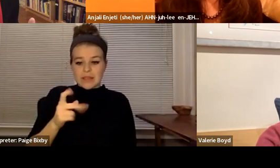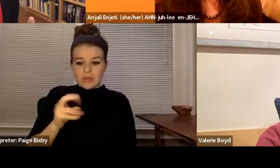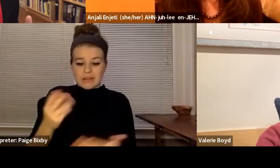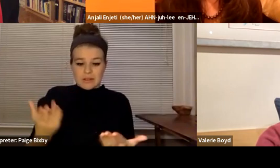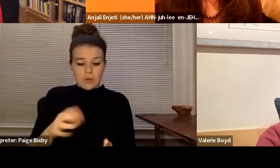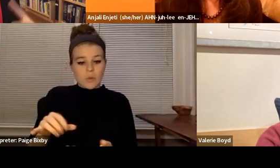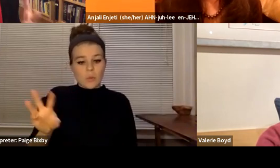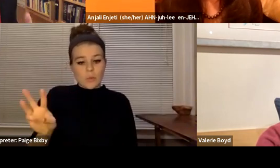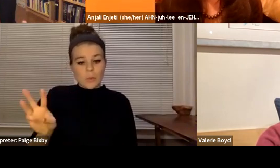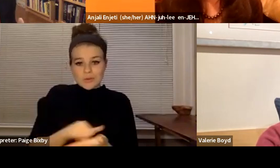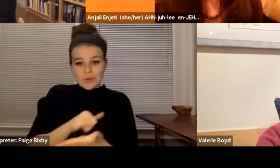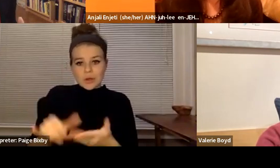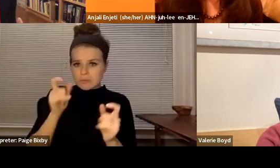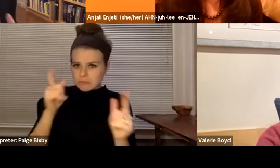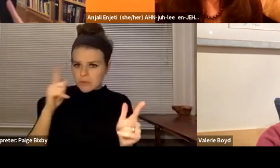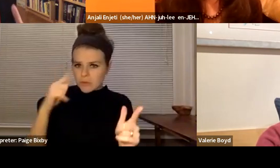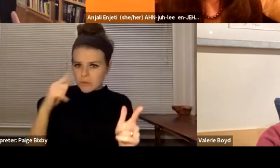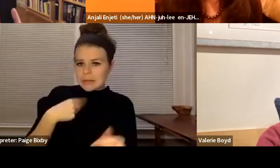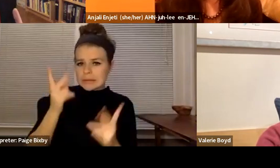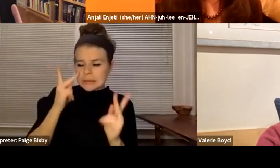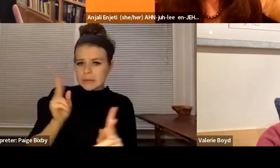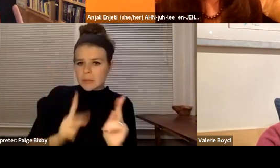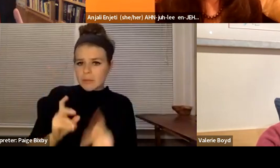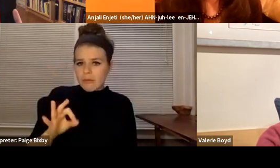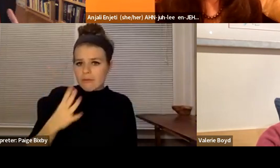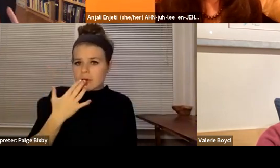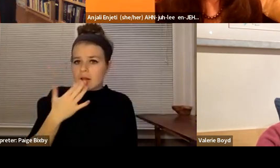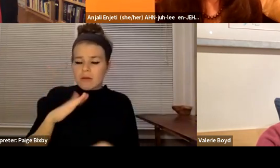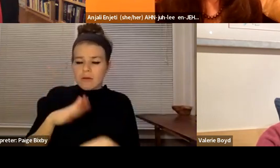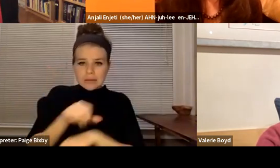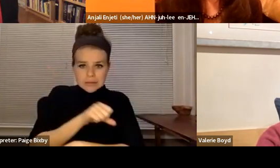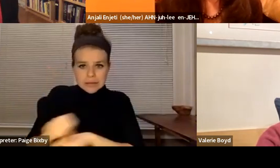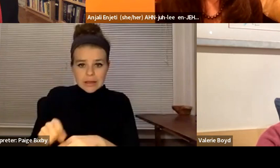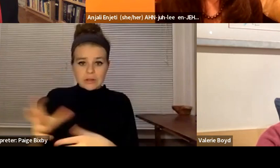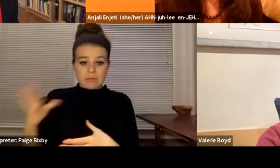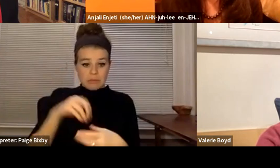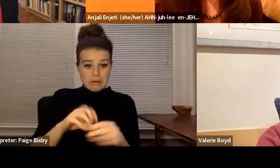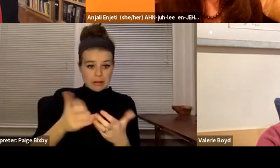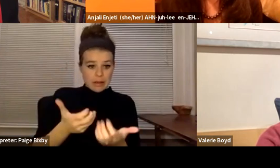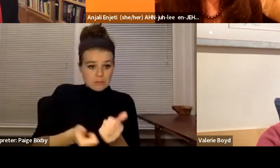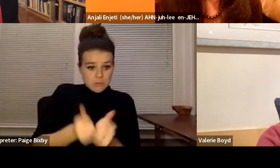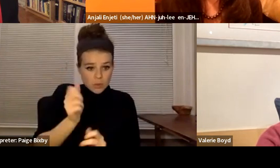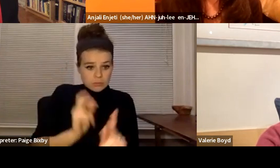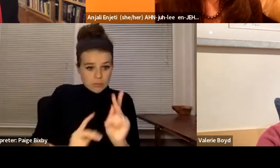people of color on stage, for me to be in a class that was mostly Brown and Black.